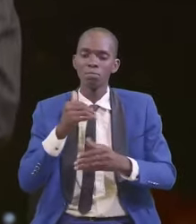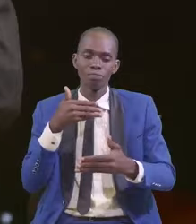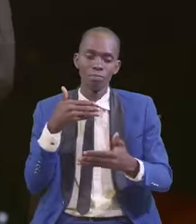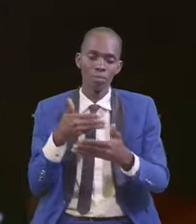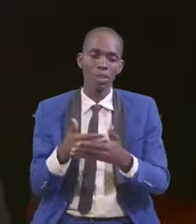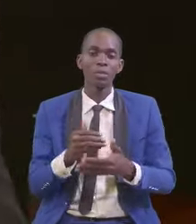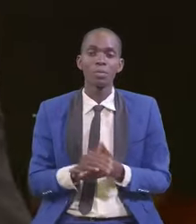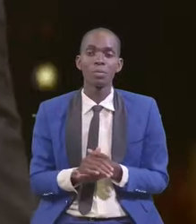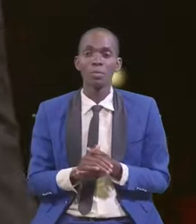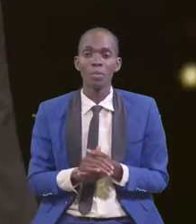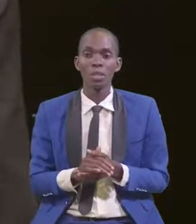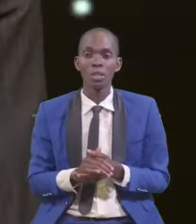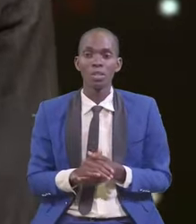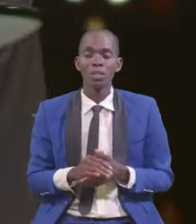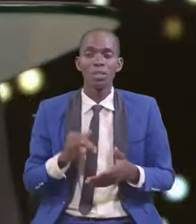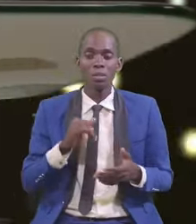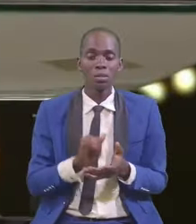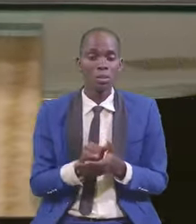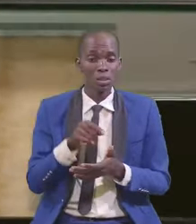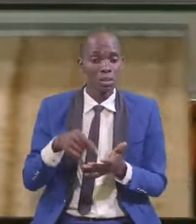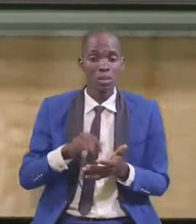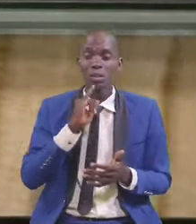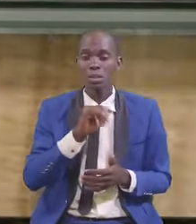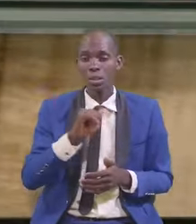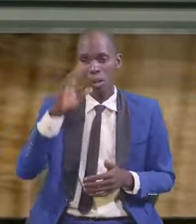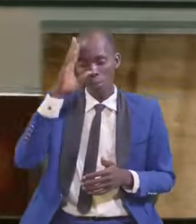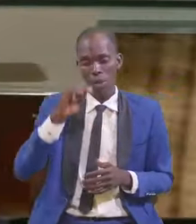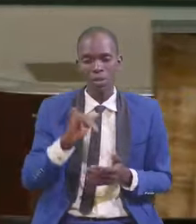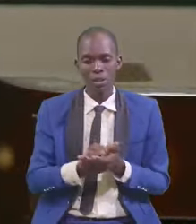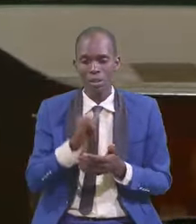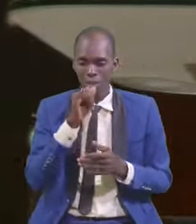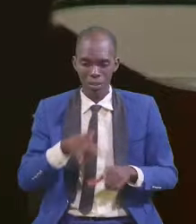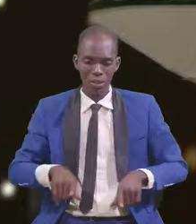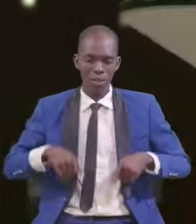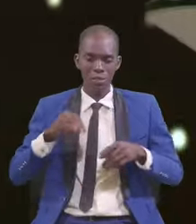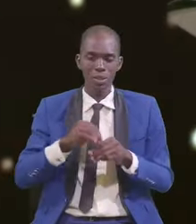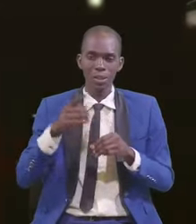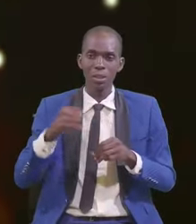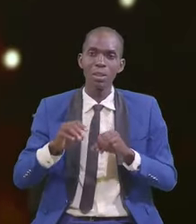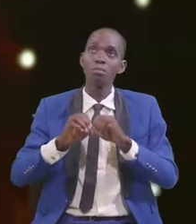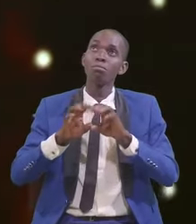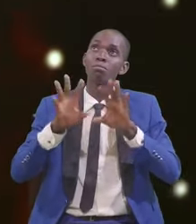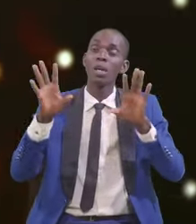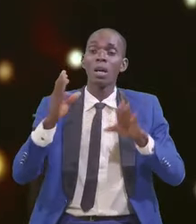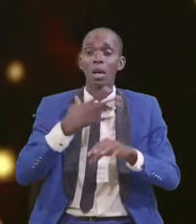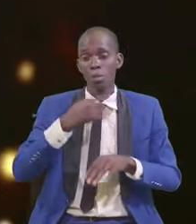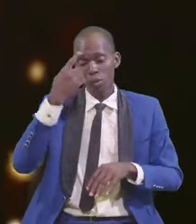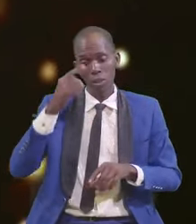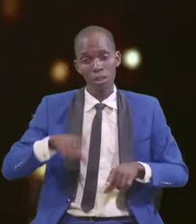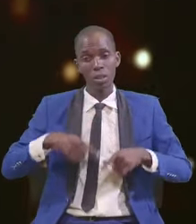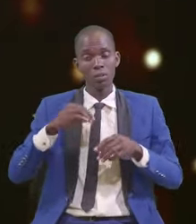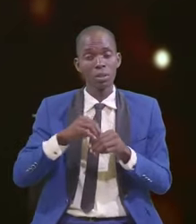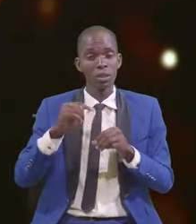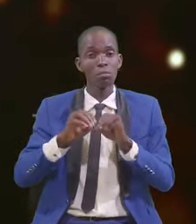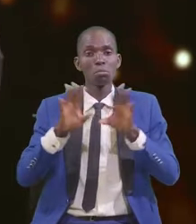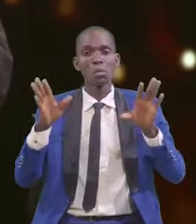hand he is leaving there a man living in the light and because he was leaving in the light